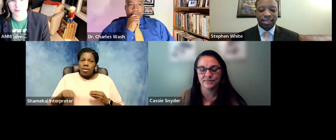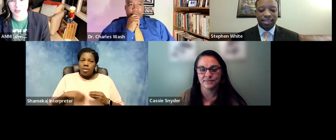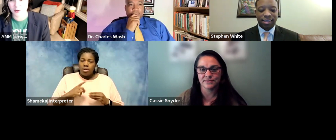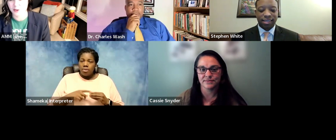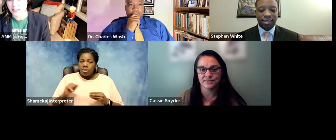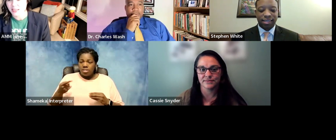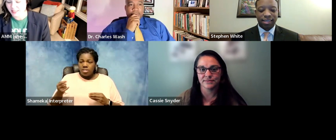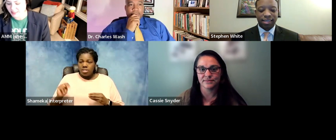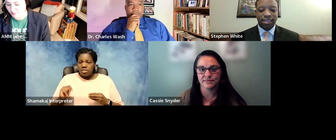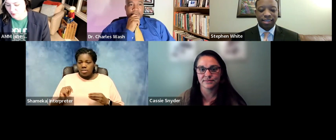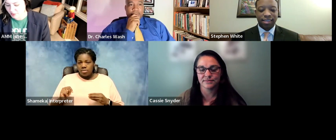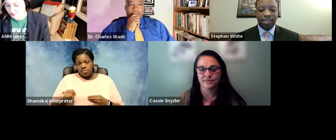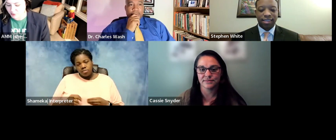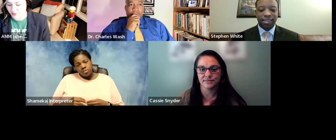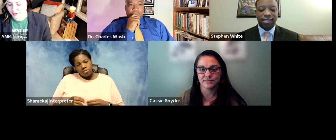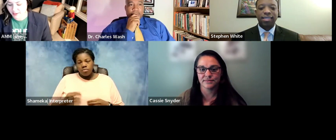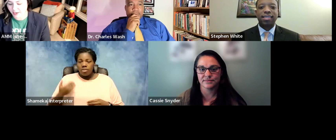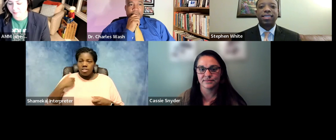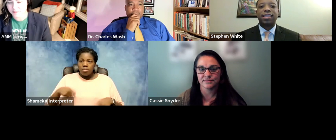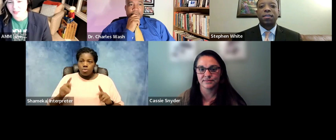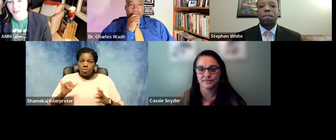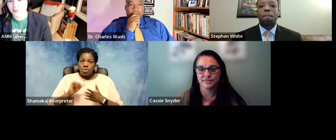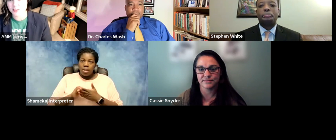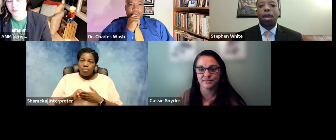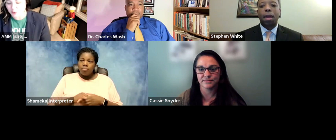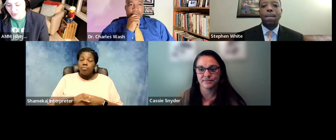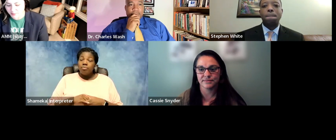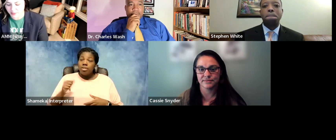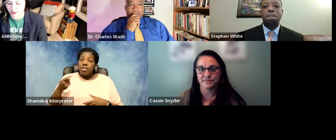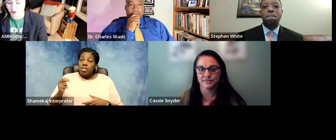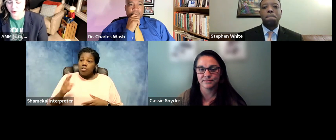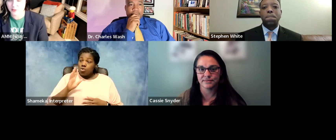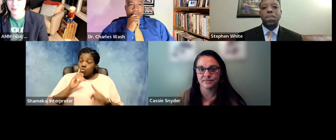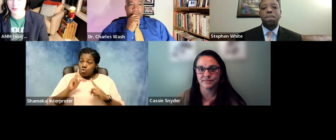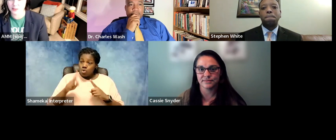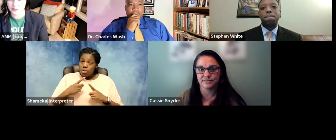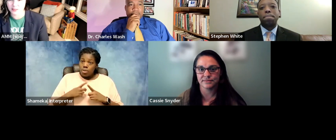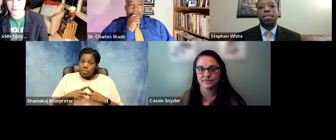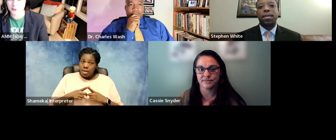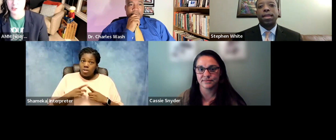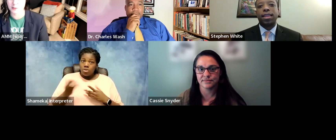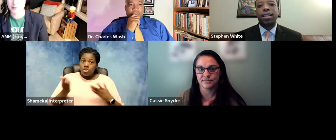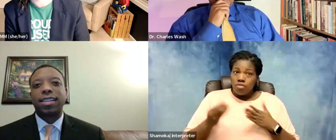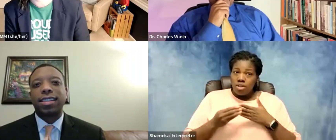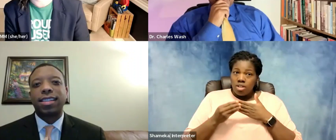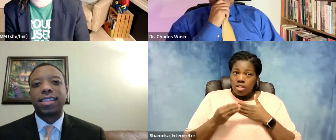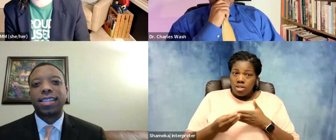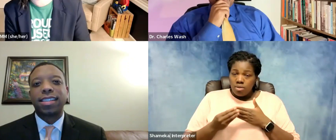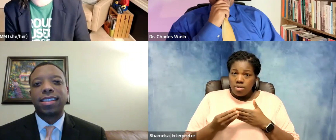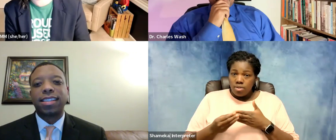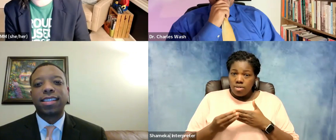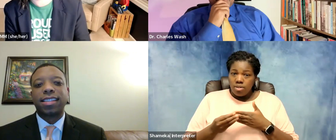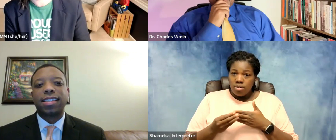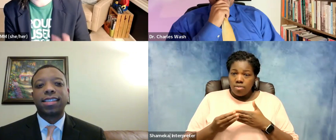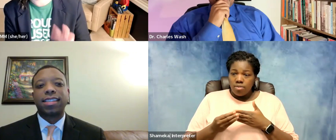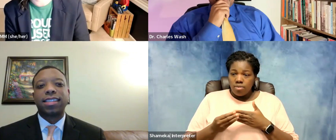words before we go gets an opportunity to do that. So Stephen, you talked a bit about servant leadership in the